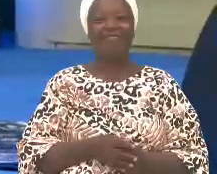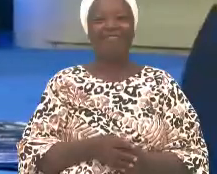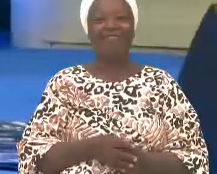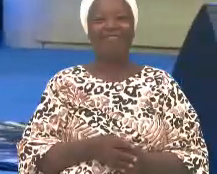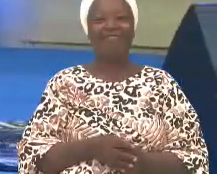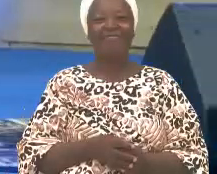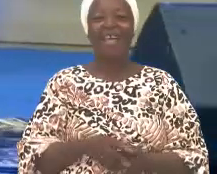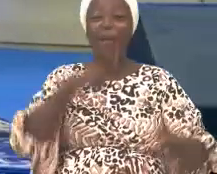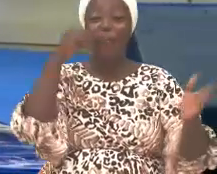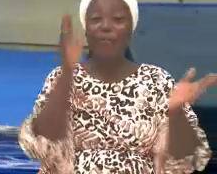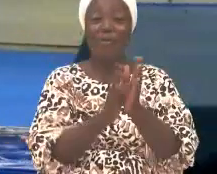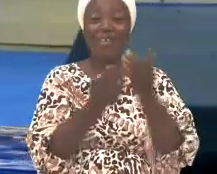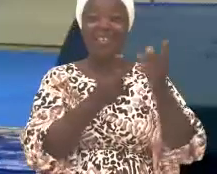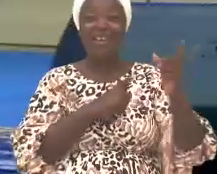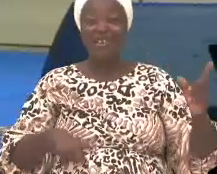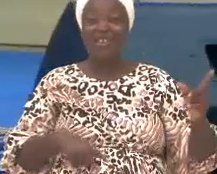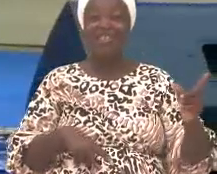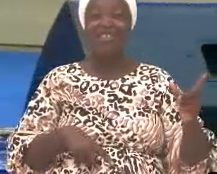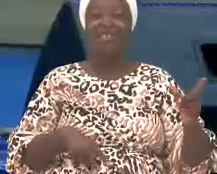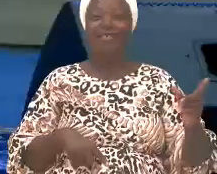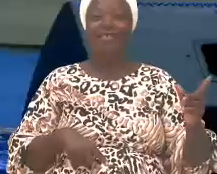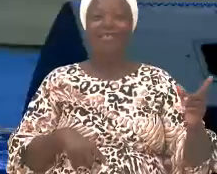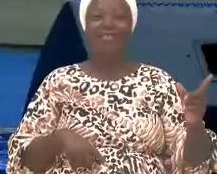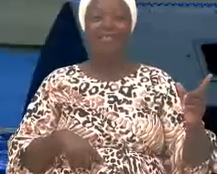Praise the Lord.